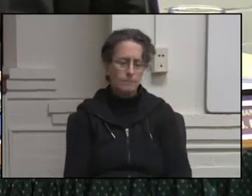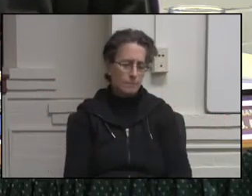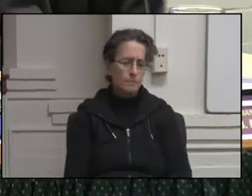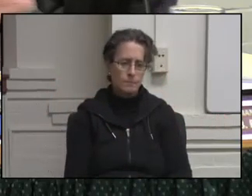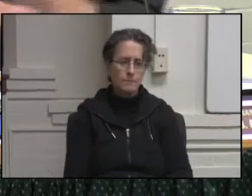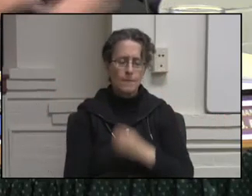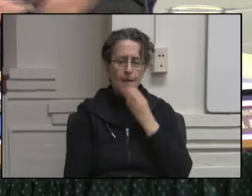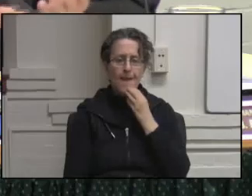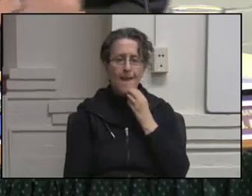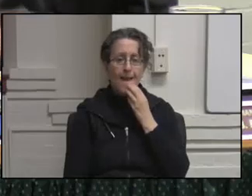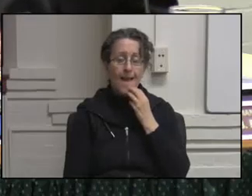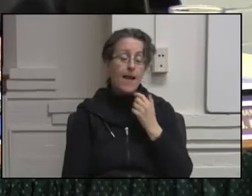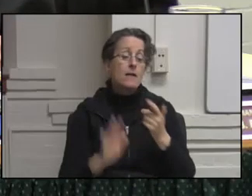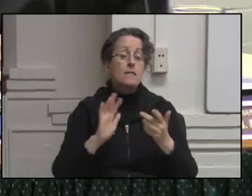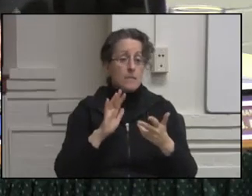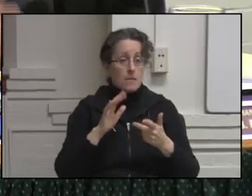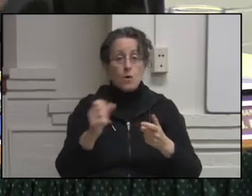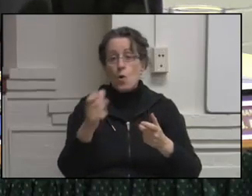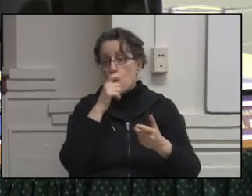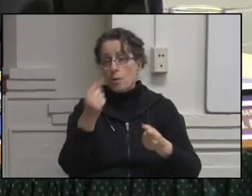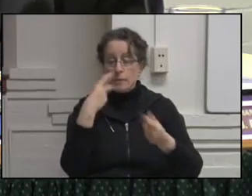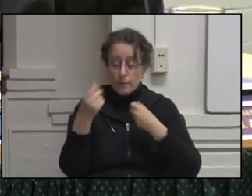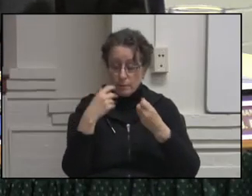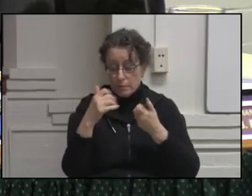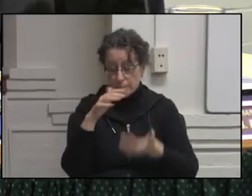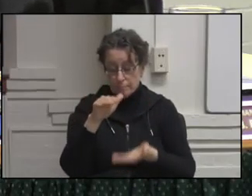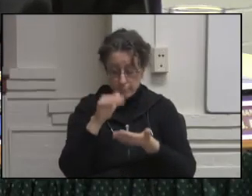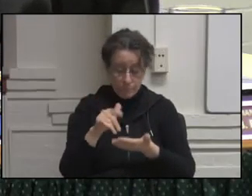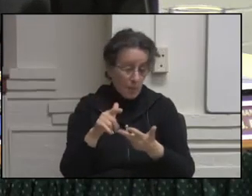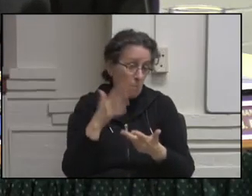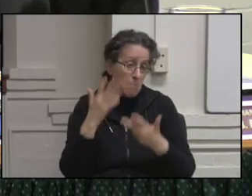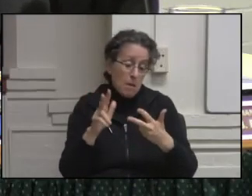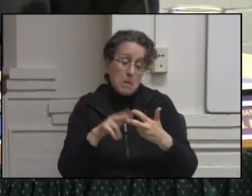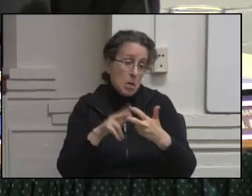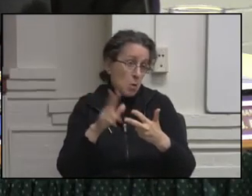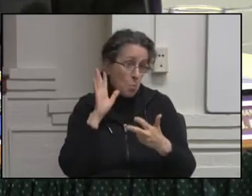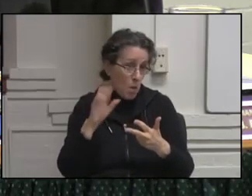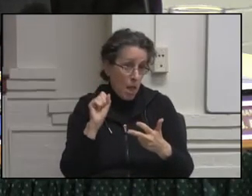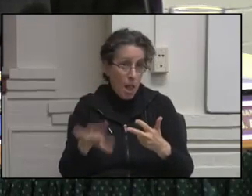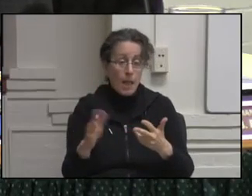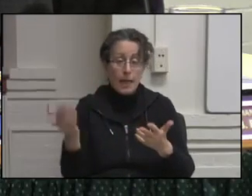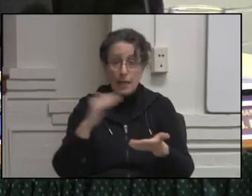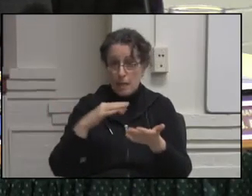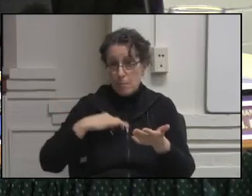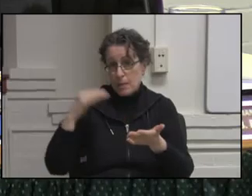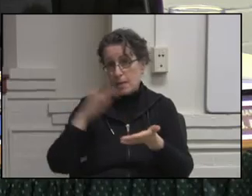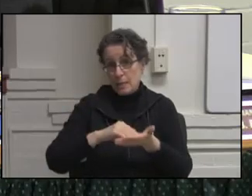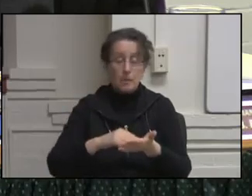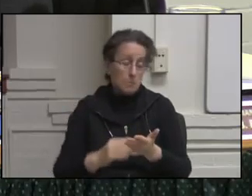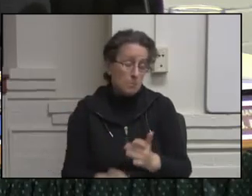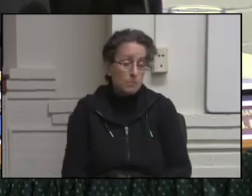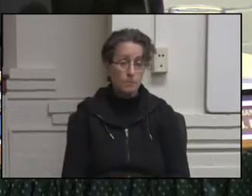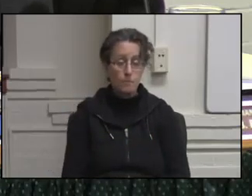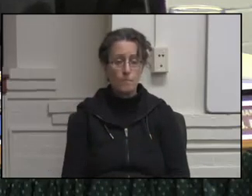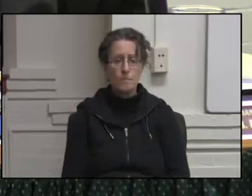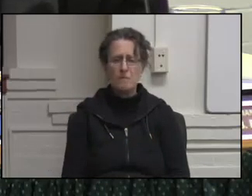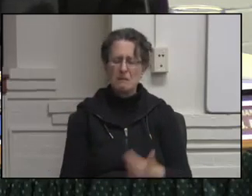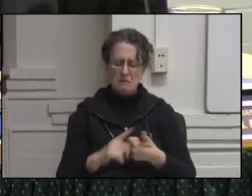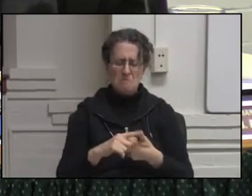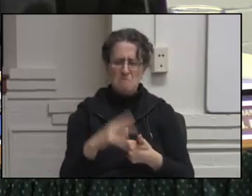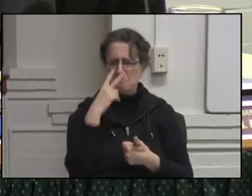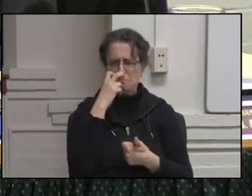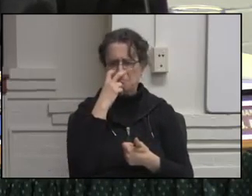at that time, we'll get what we get, which, you know, may well include the two lower bidders on this. I'd be surprised if the higher